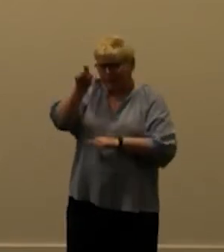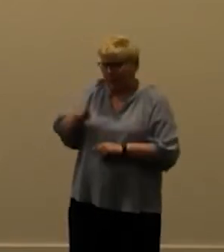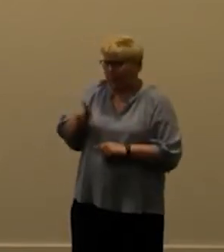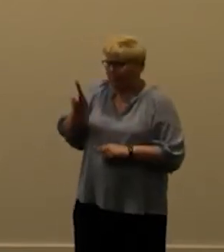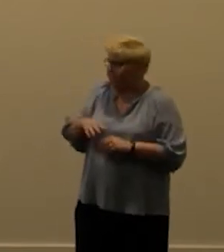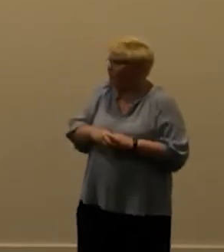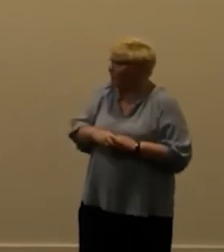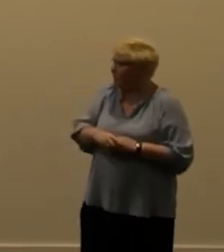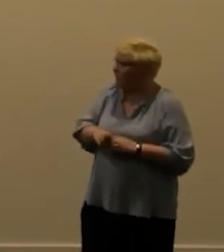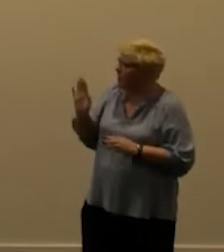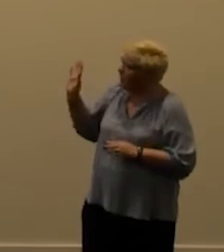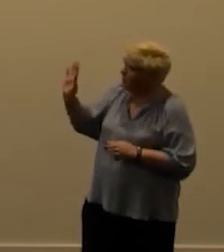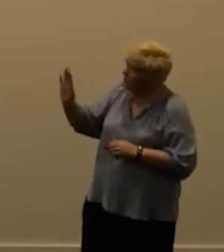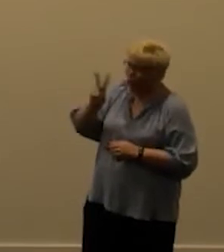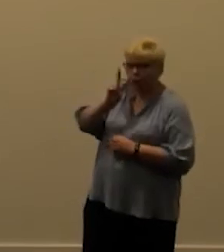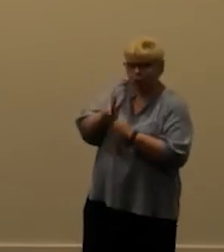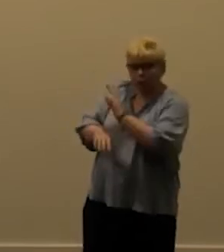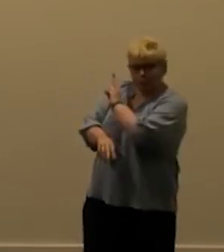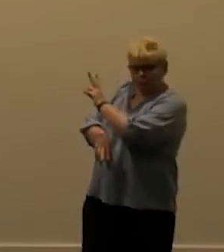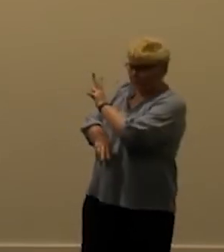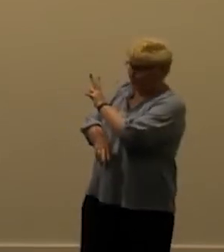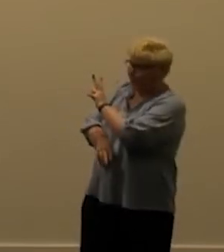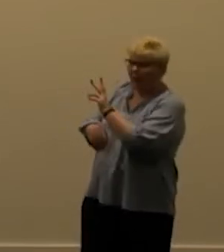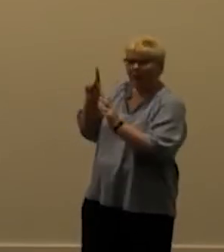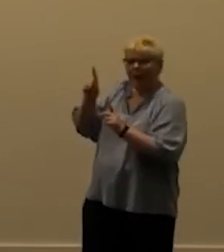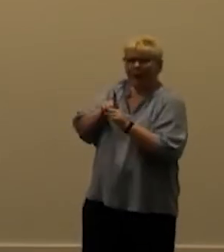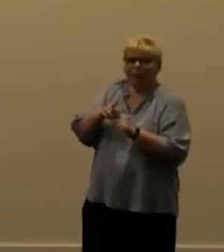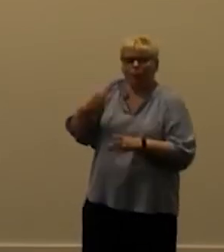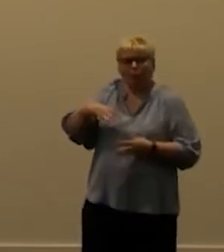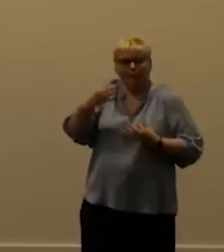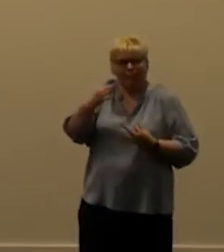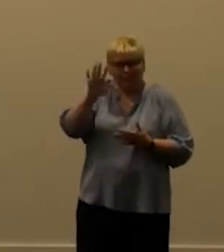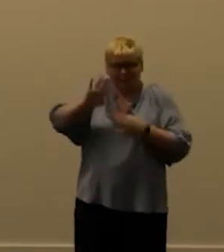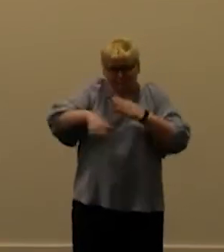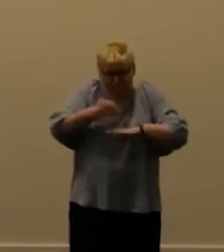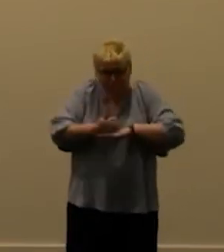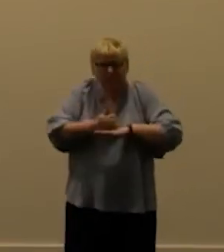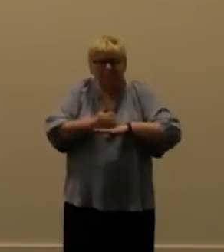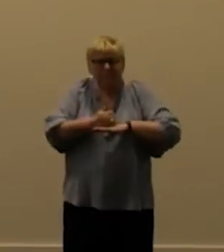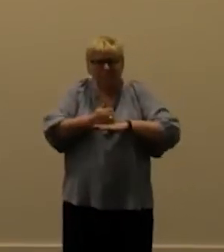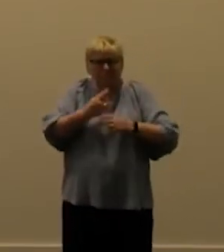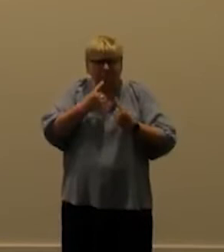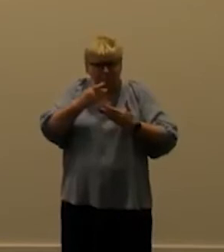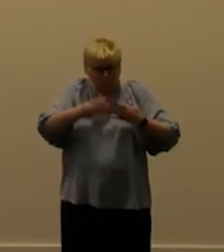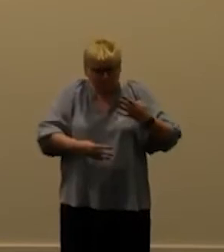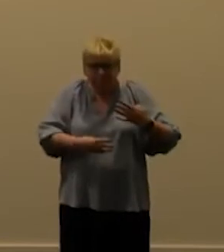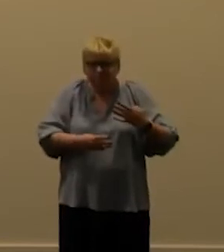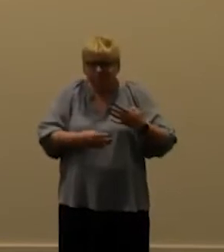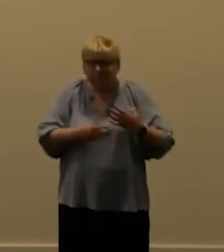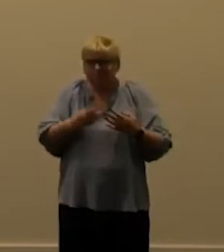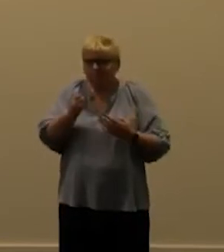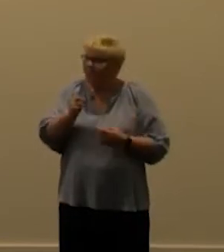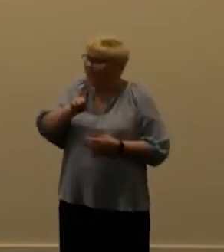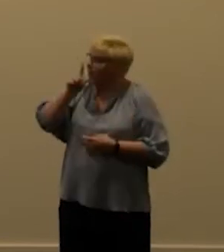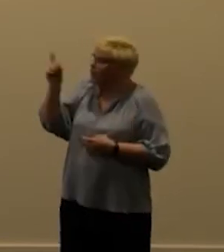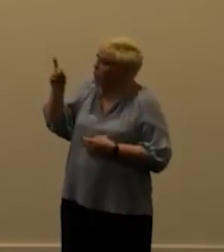You've got the 2 in the bottom left, Jordan and Yorick. Those are the guys that do that kind of white paper around setting up the Azure Devops. And you've got Klaus